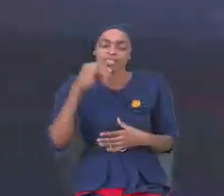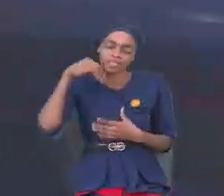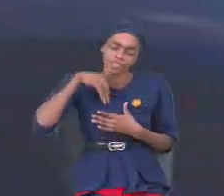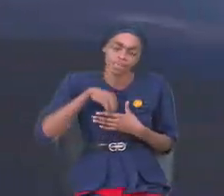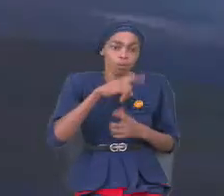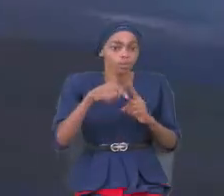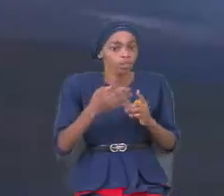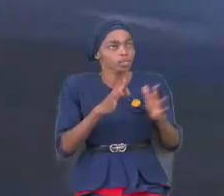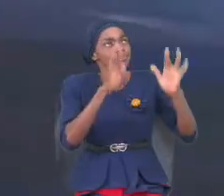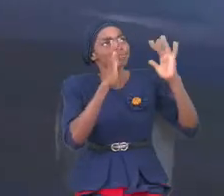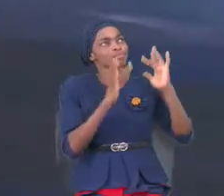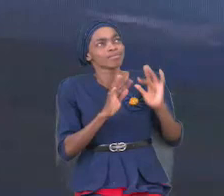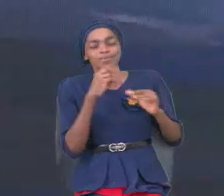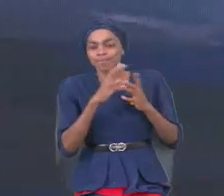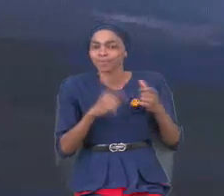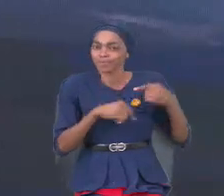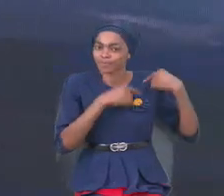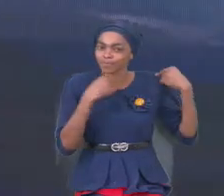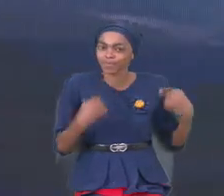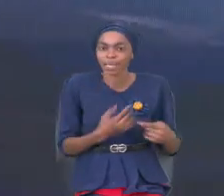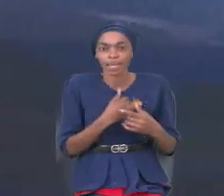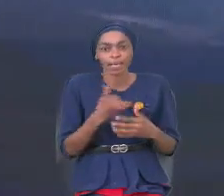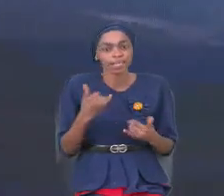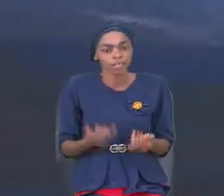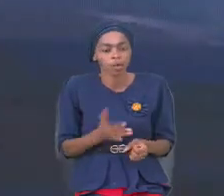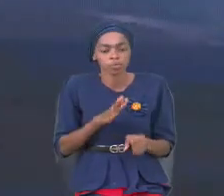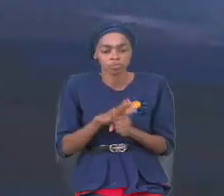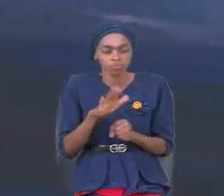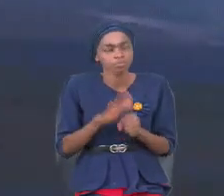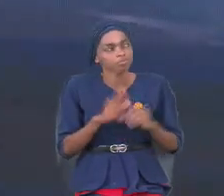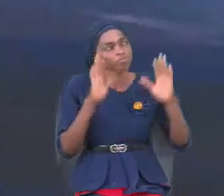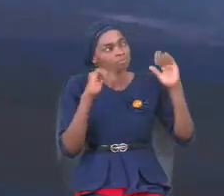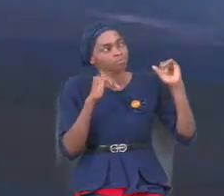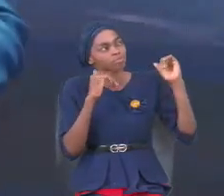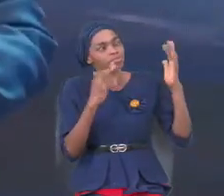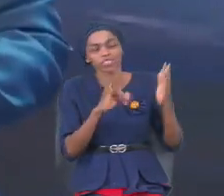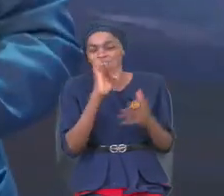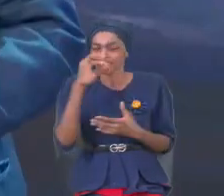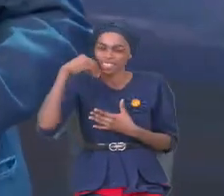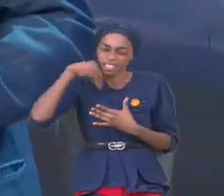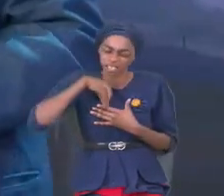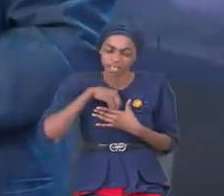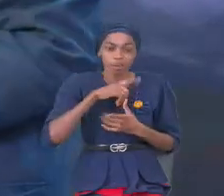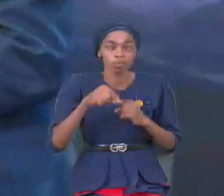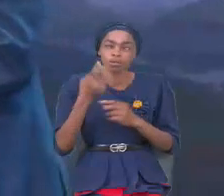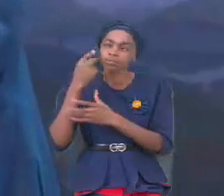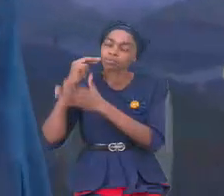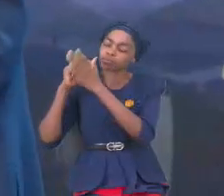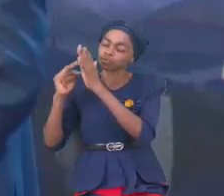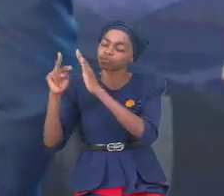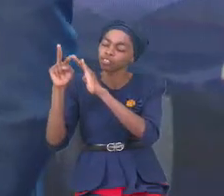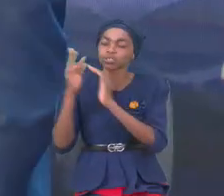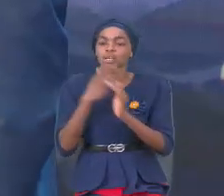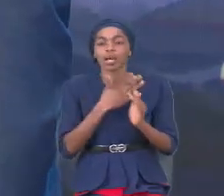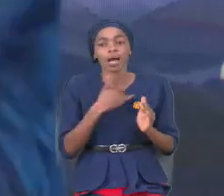fulfilled expectation is on the inside, when vision and passion and mission is on the inside,